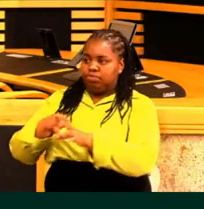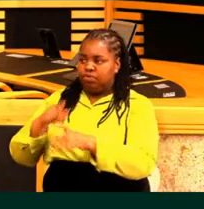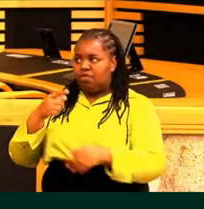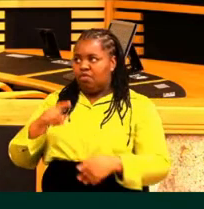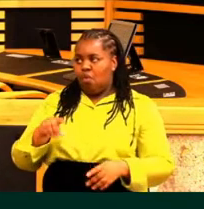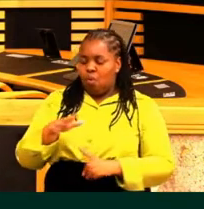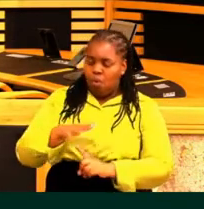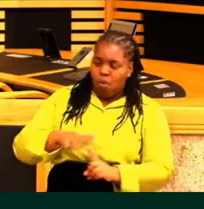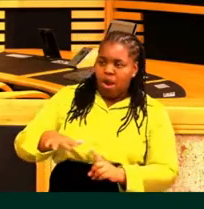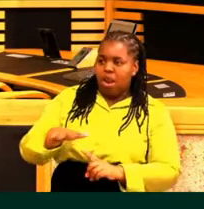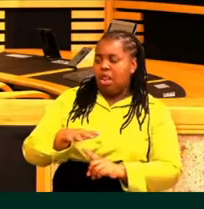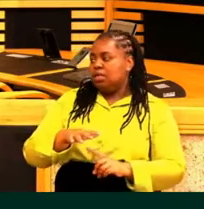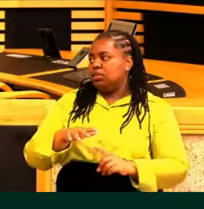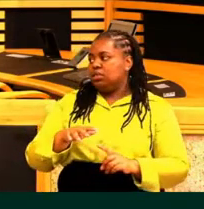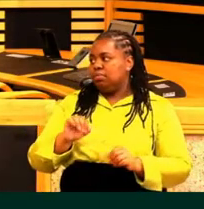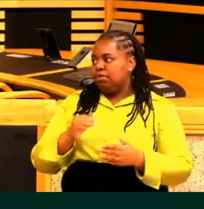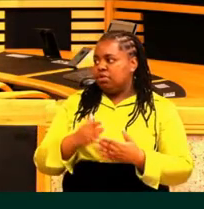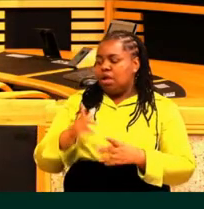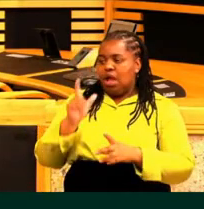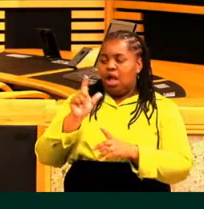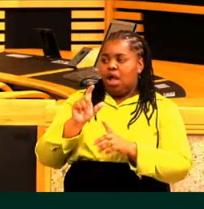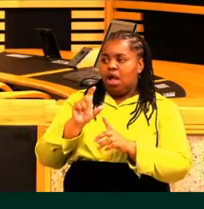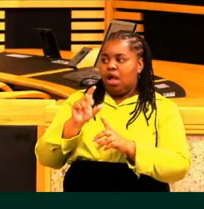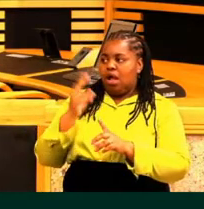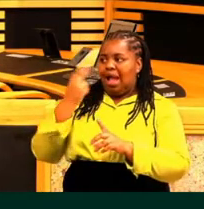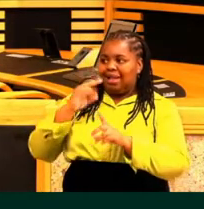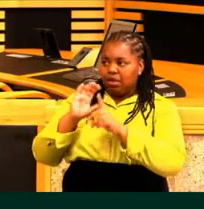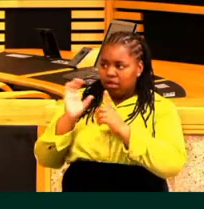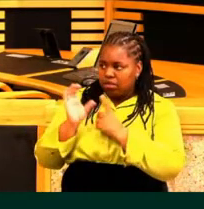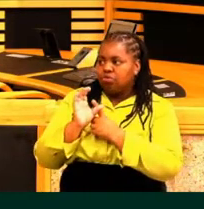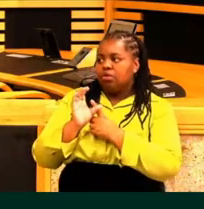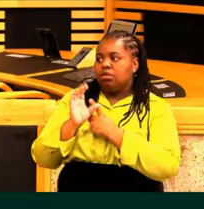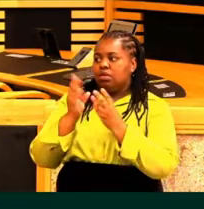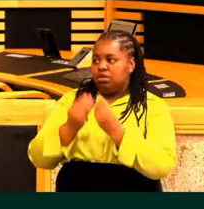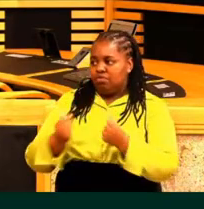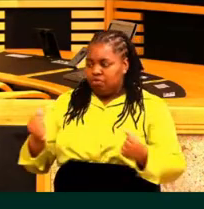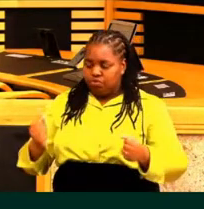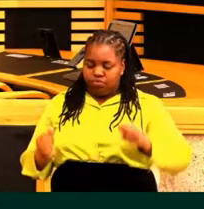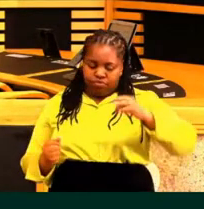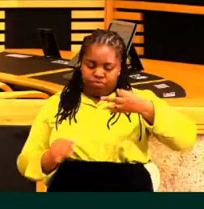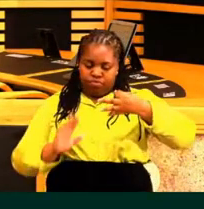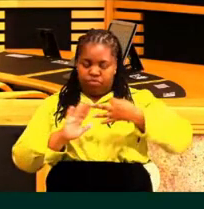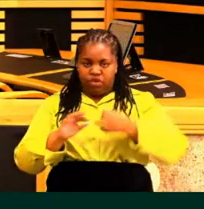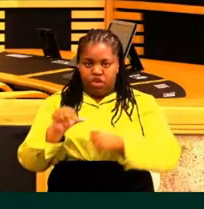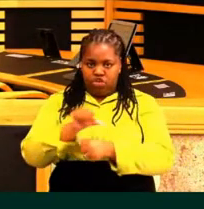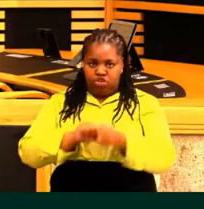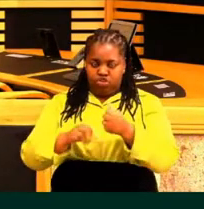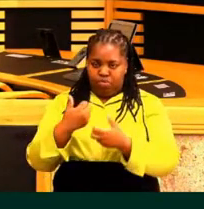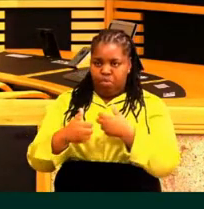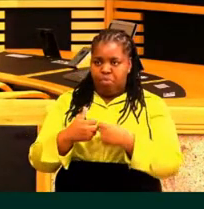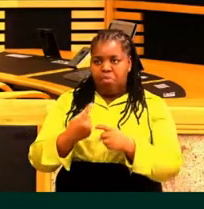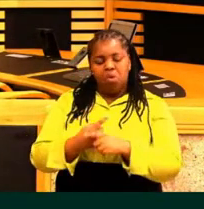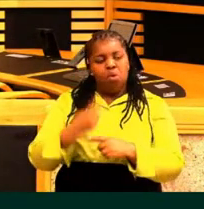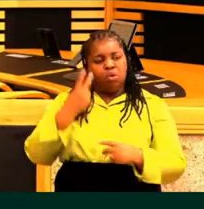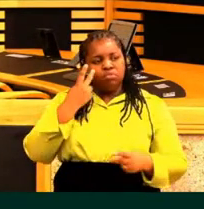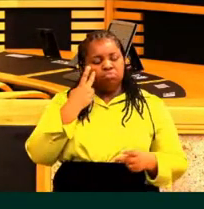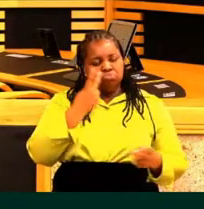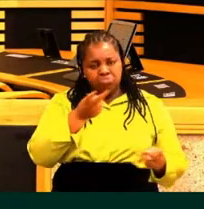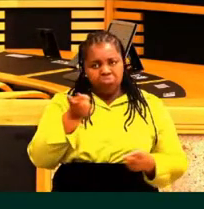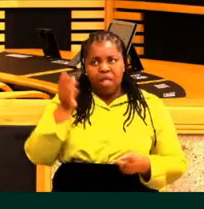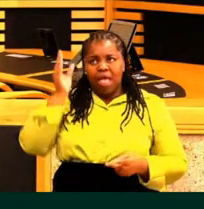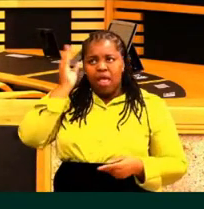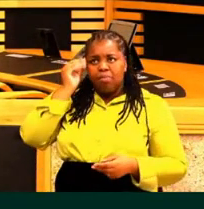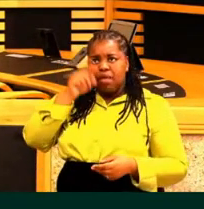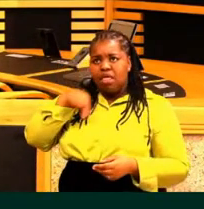Reform and the Agricultural Revolution three social problems facing the youth